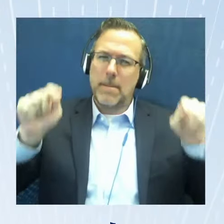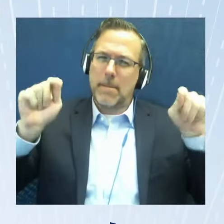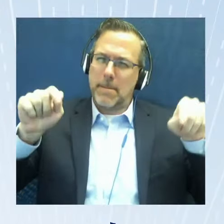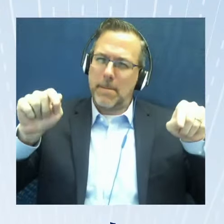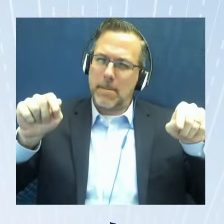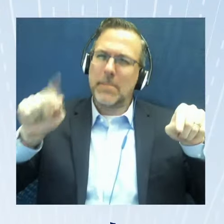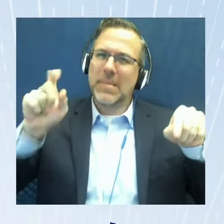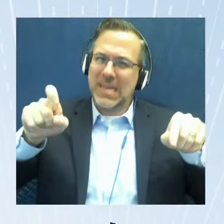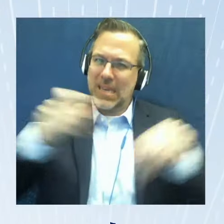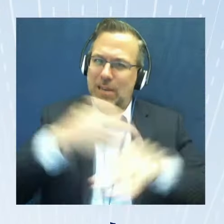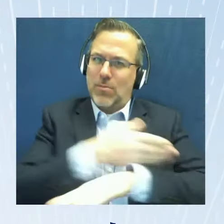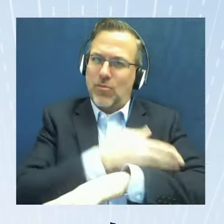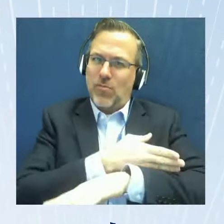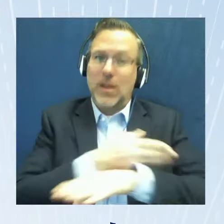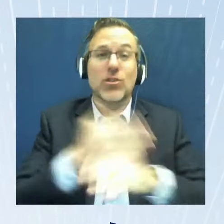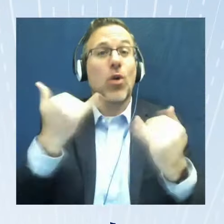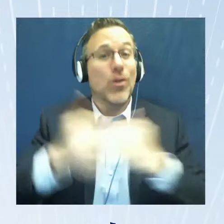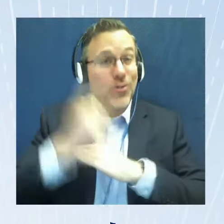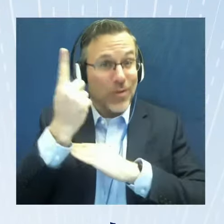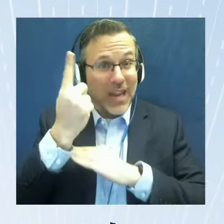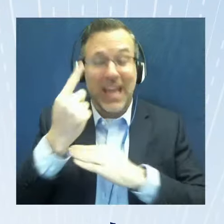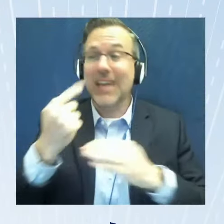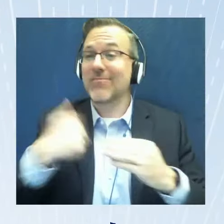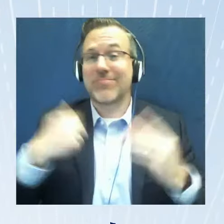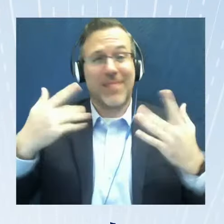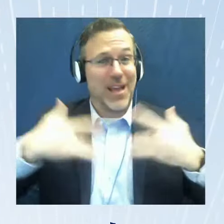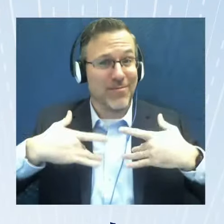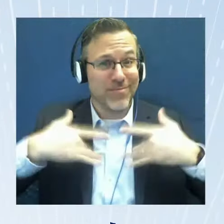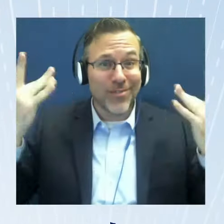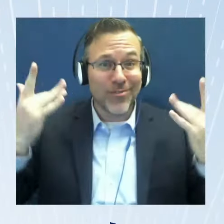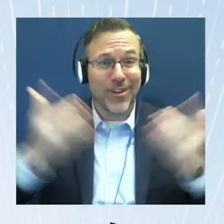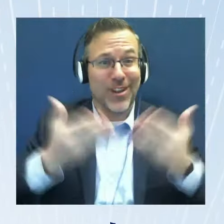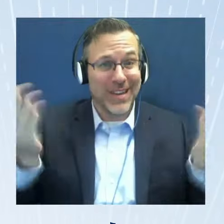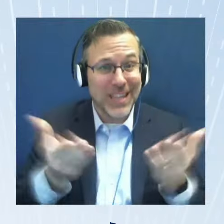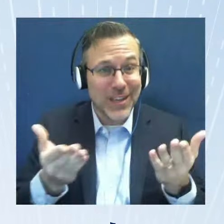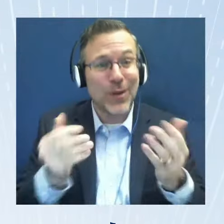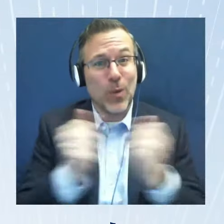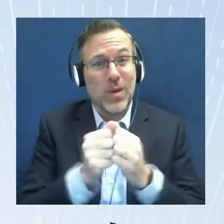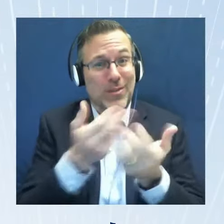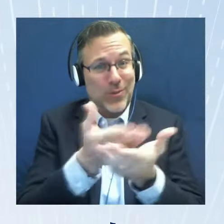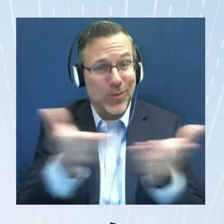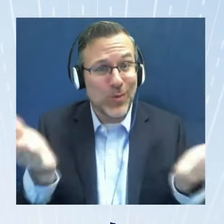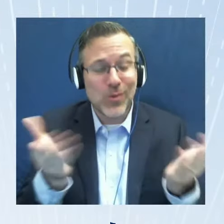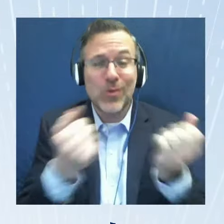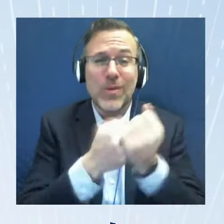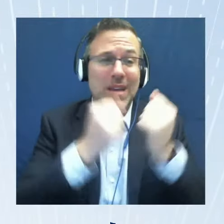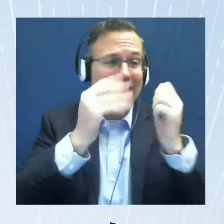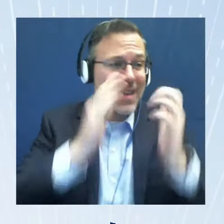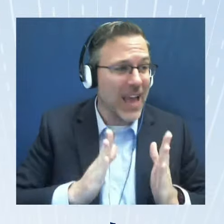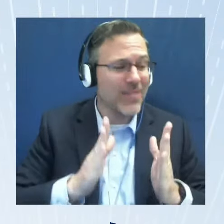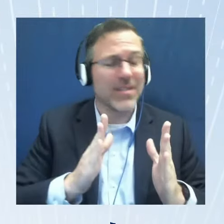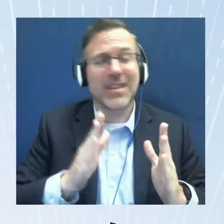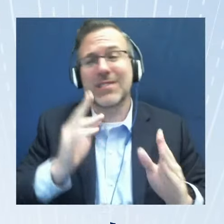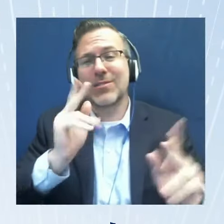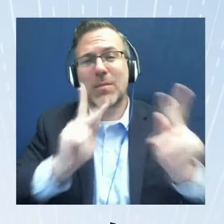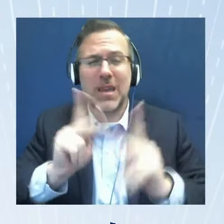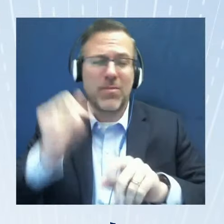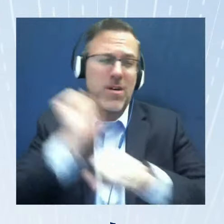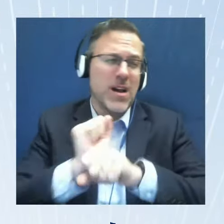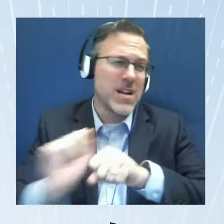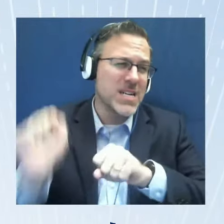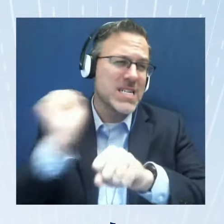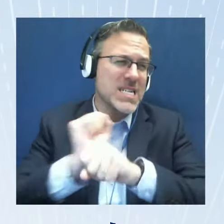I'm thrilled to be here with advocates and public servants who worked so hard and for so long in